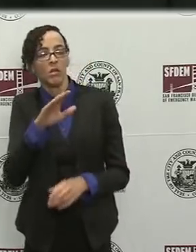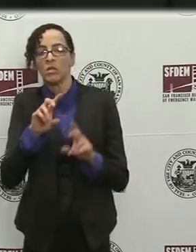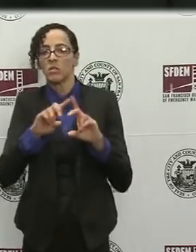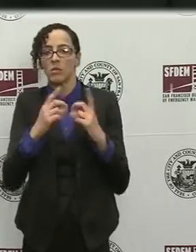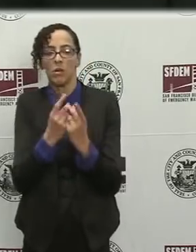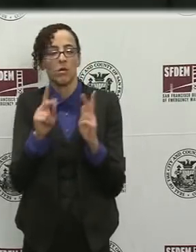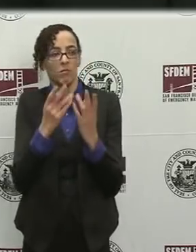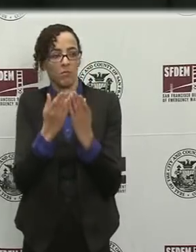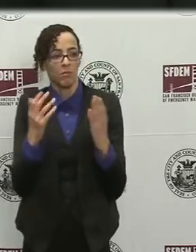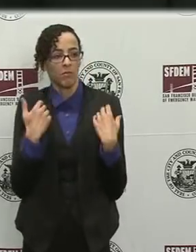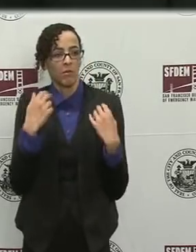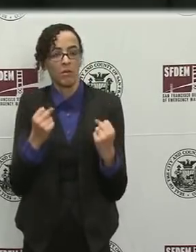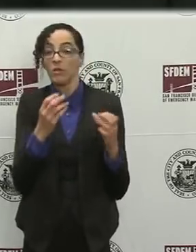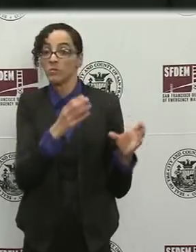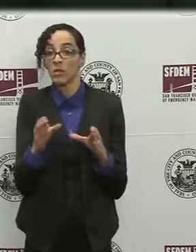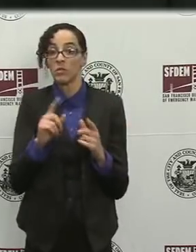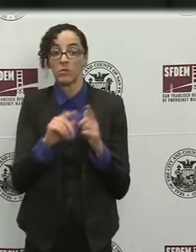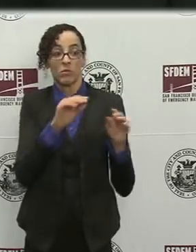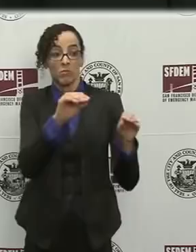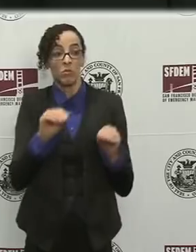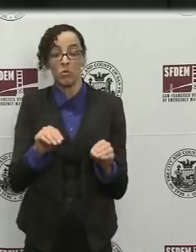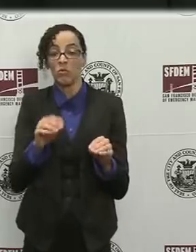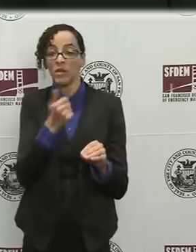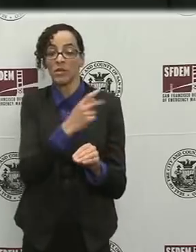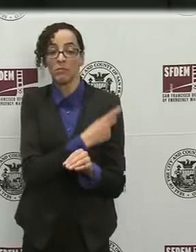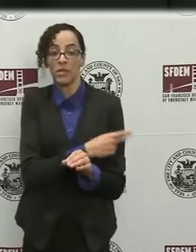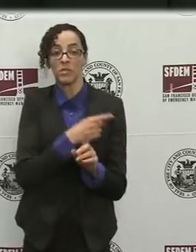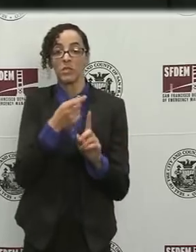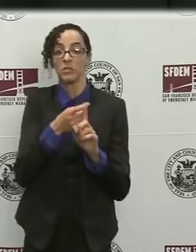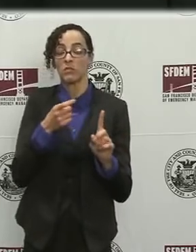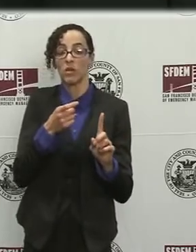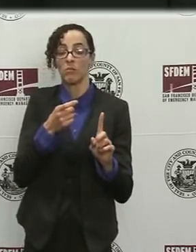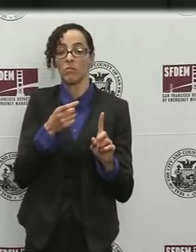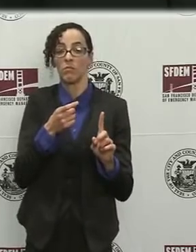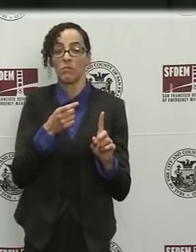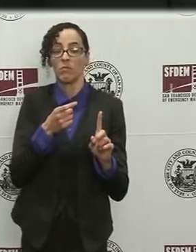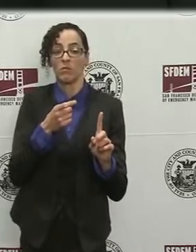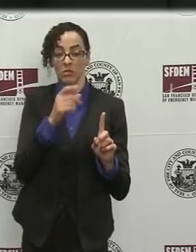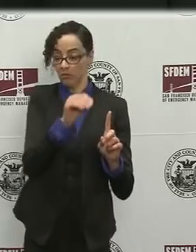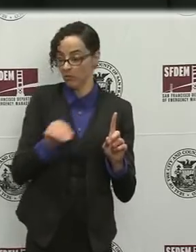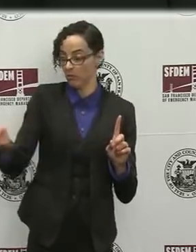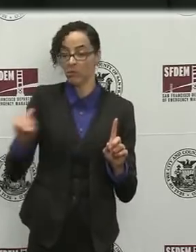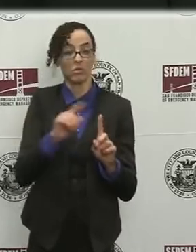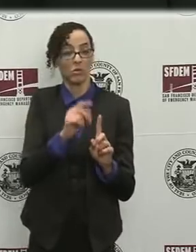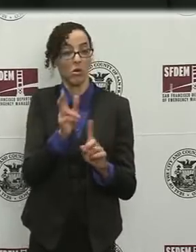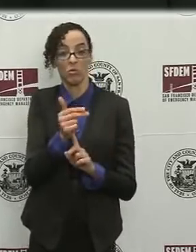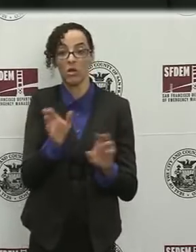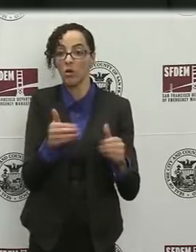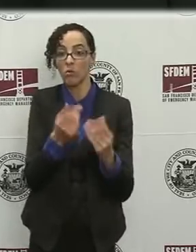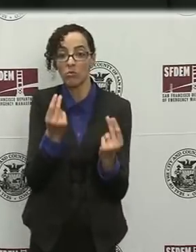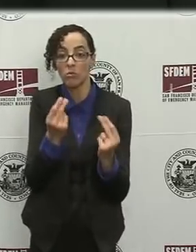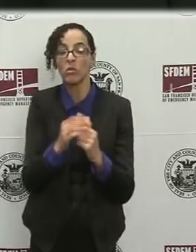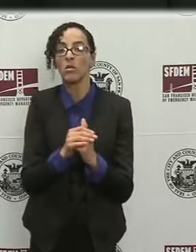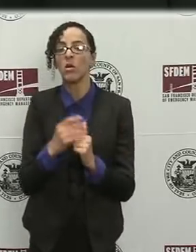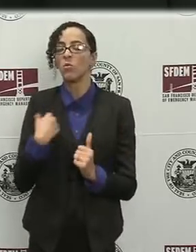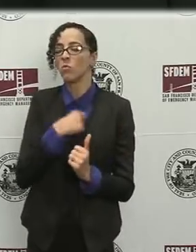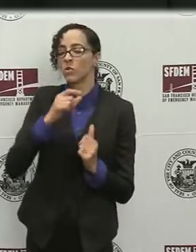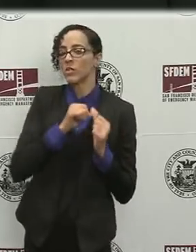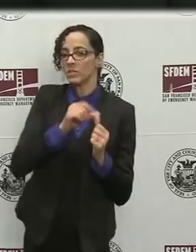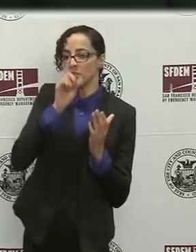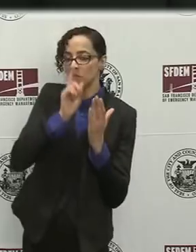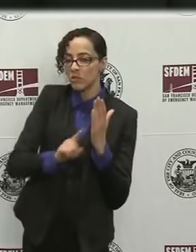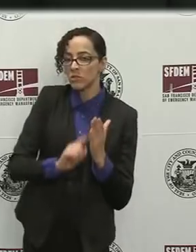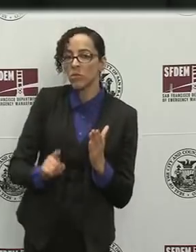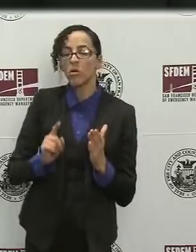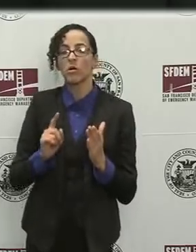Honda Hospital into hotel rooms, or has that been placed on hold given the outbreak? We are continuing to explore that and are seeking